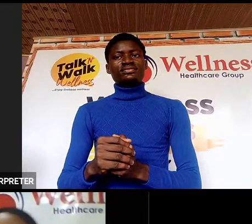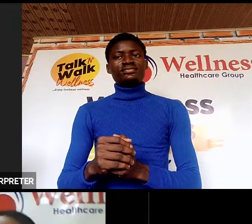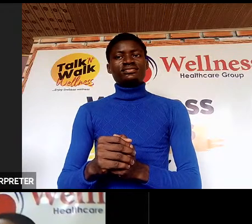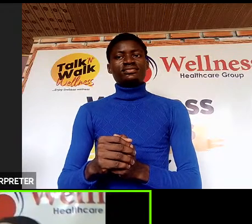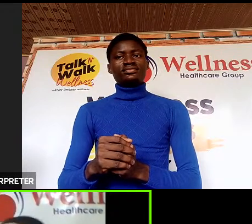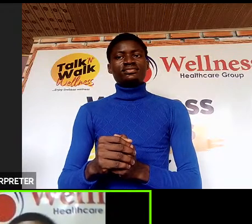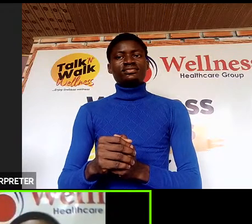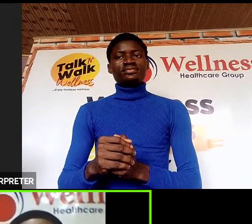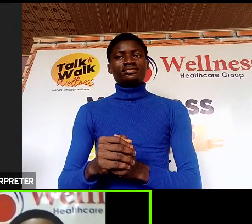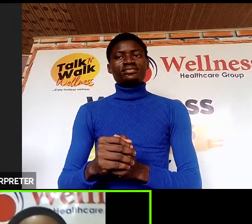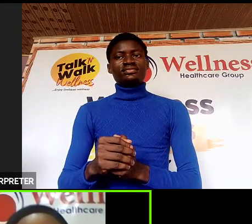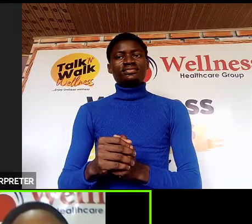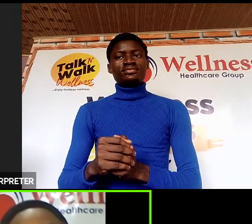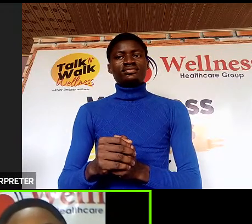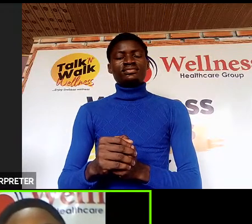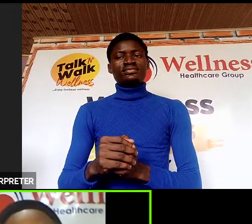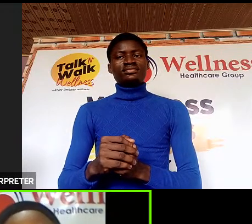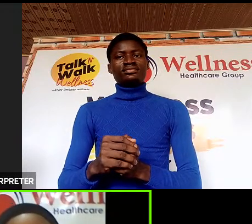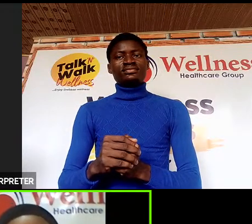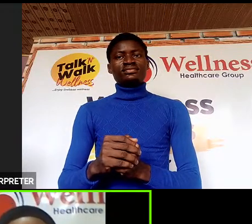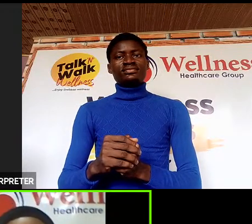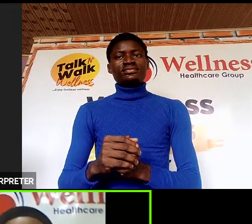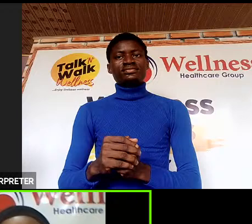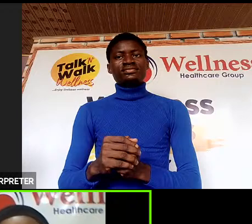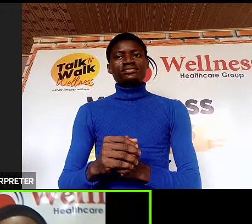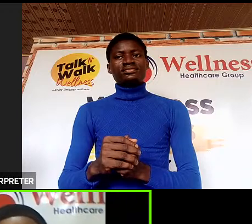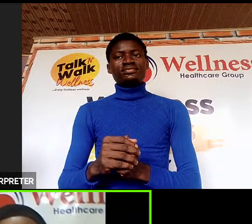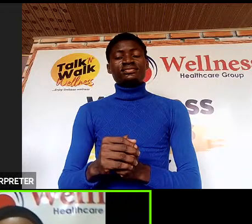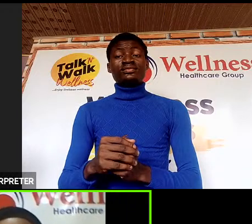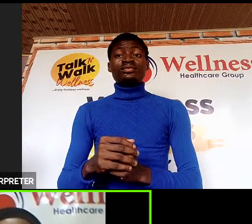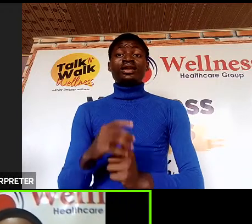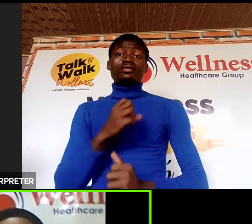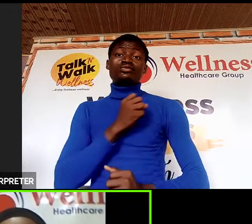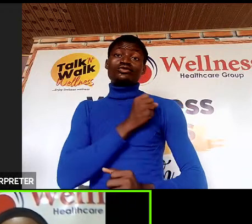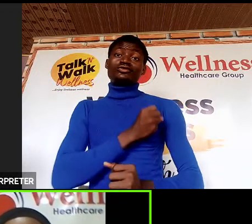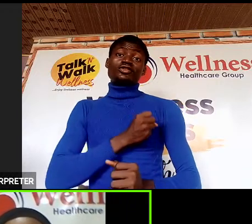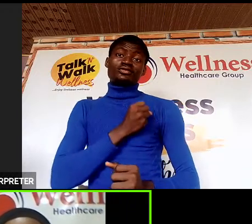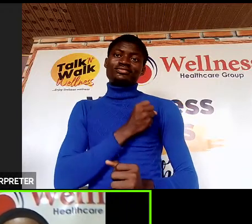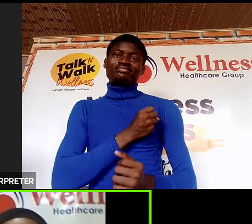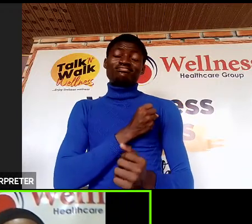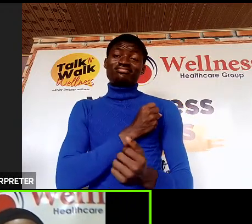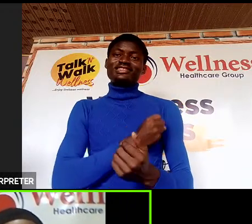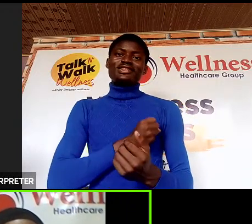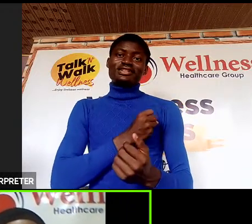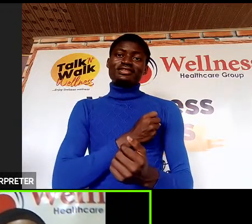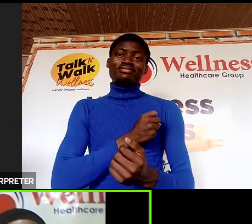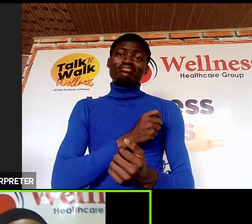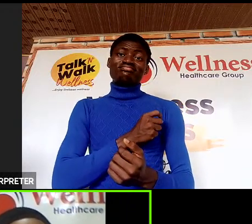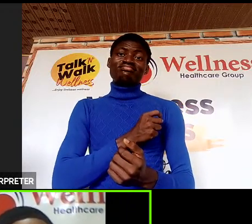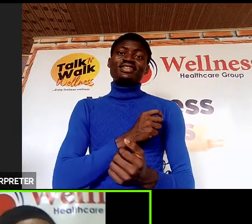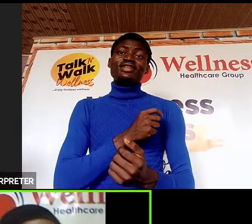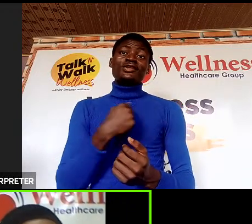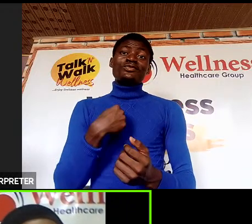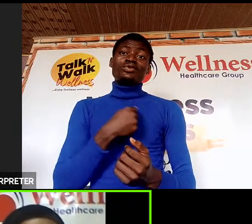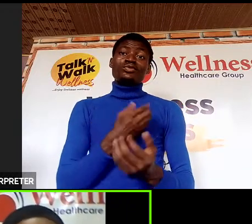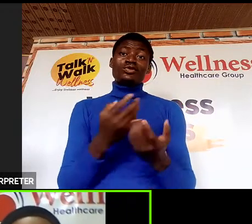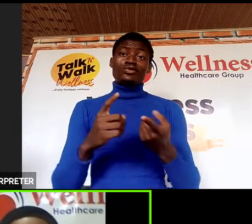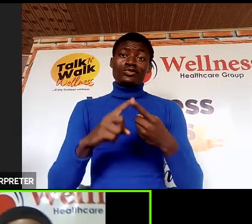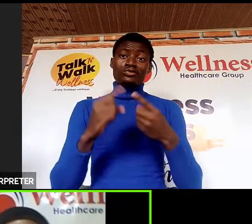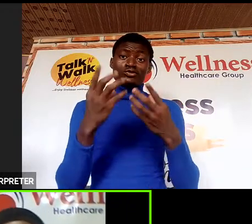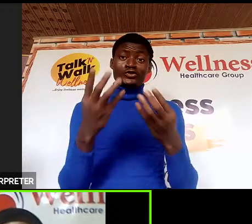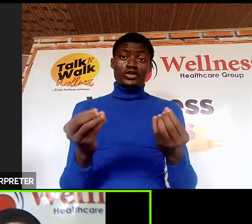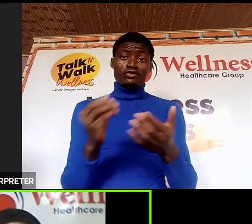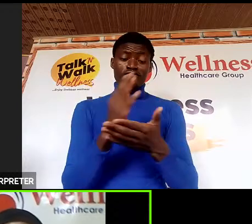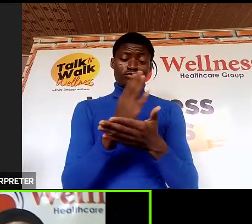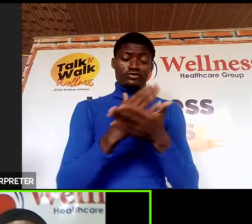Thank you, Inga. I'm sorry, we had to rectify some technical issues, and my daughter has